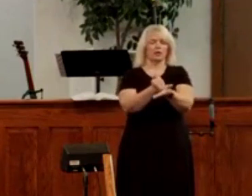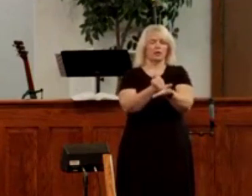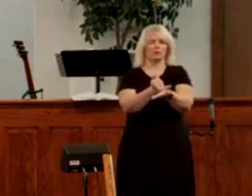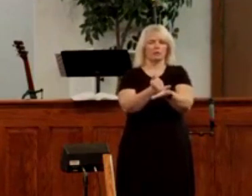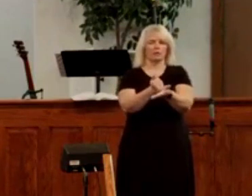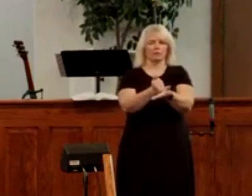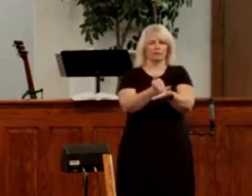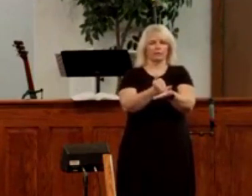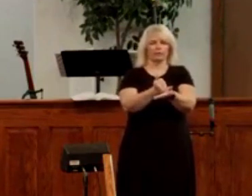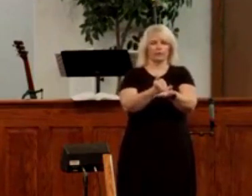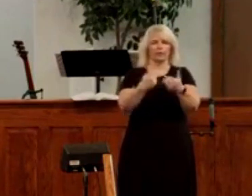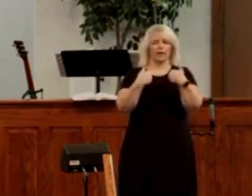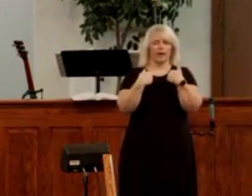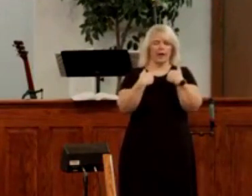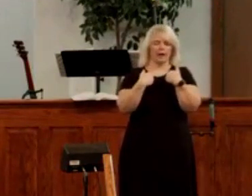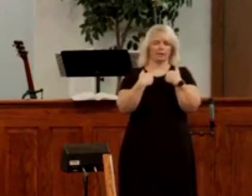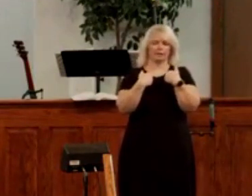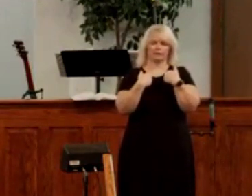if you